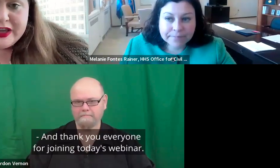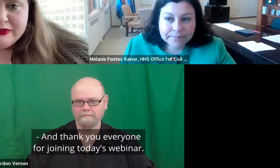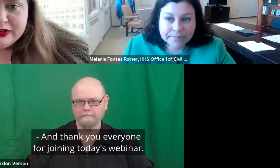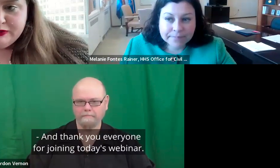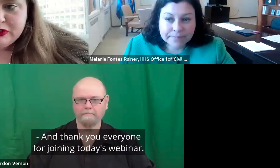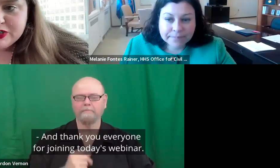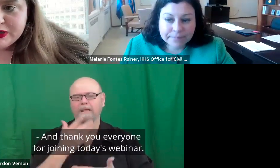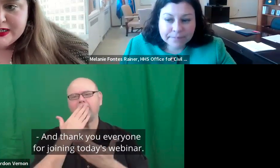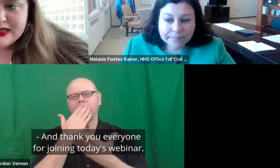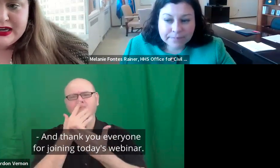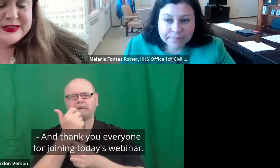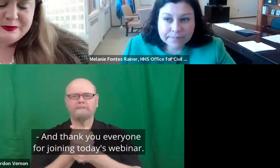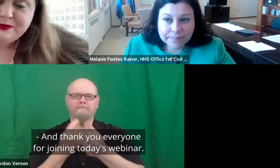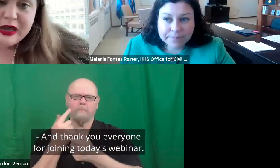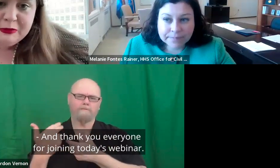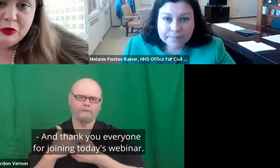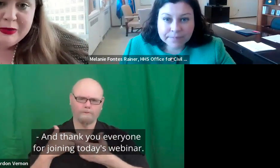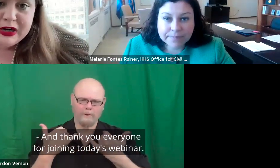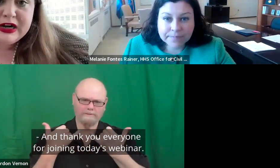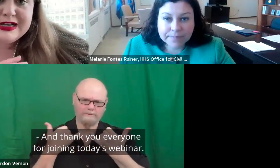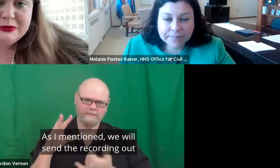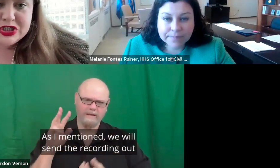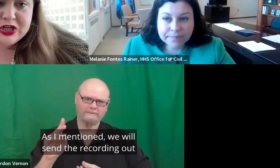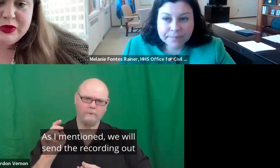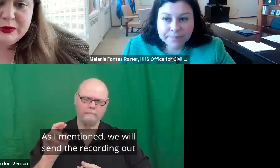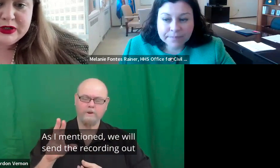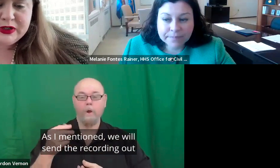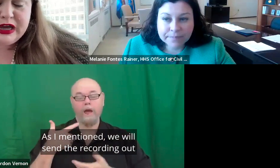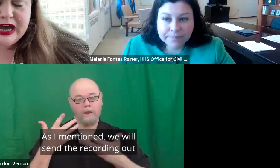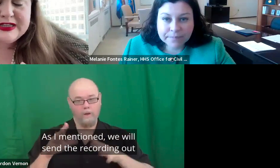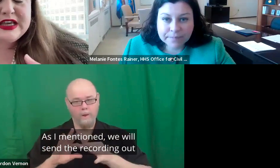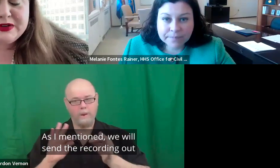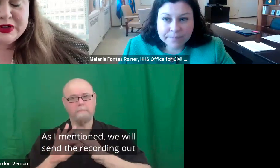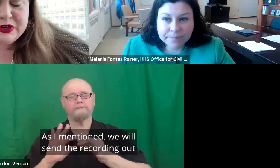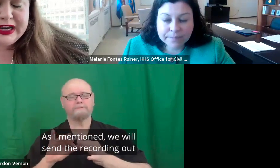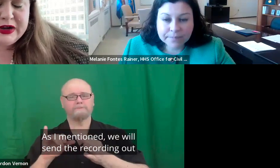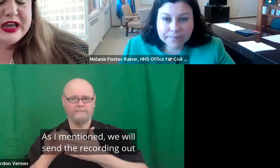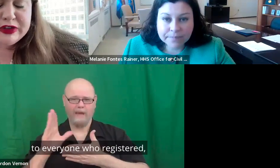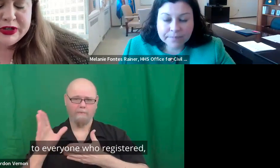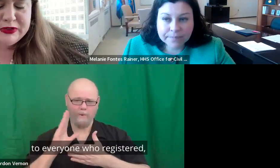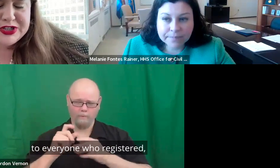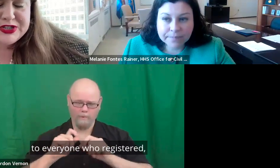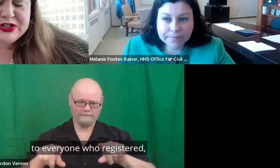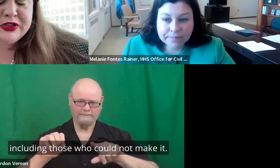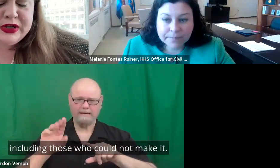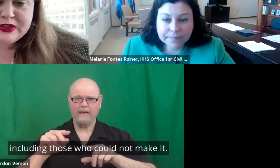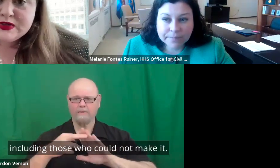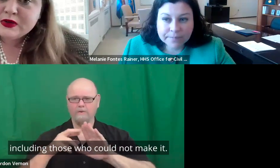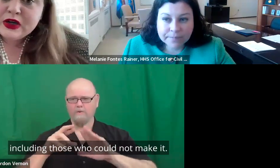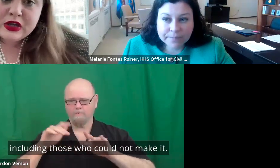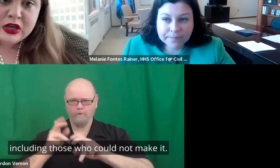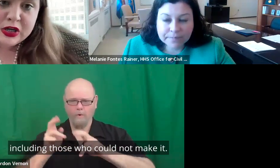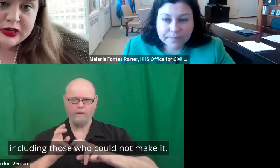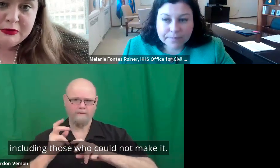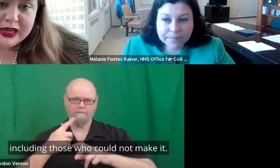And thank you everyone for joining today's webinar. As I mentioned, we will send the recording out to everyone who registered, including those